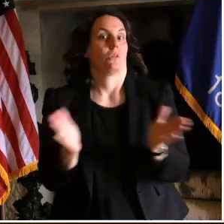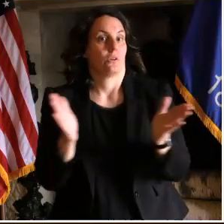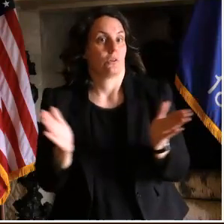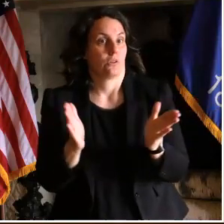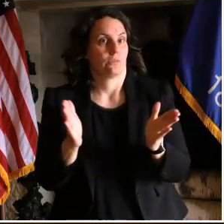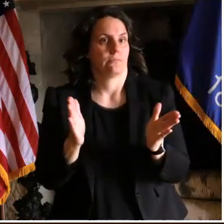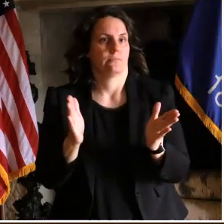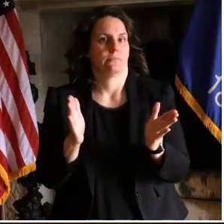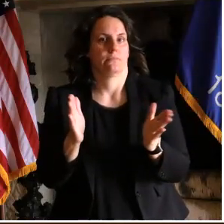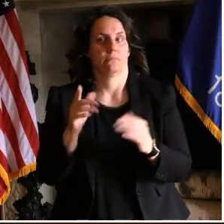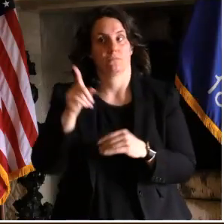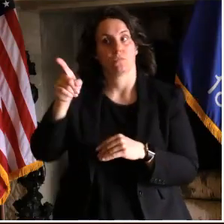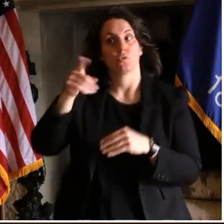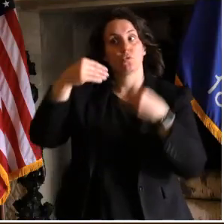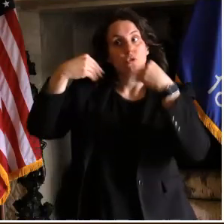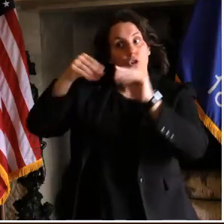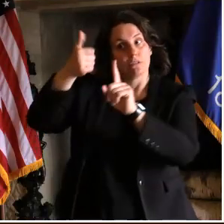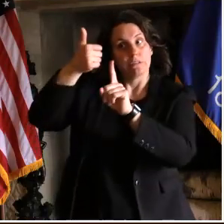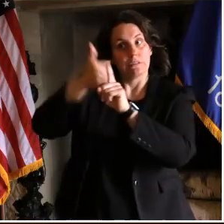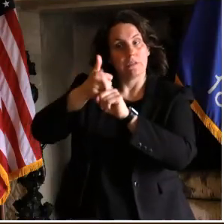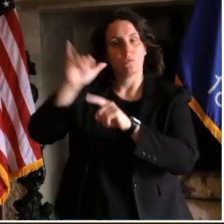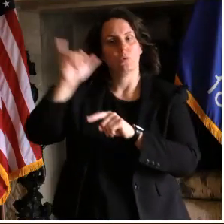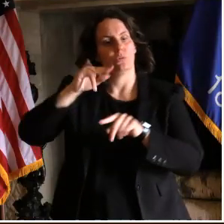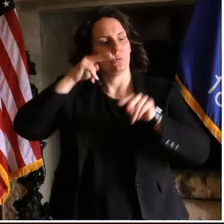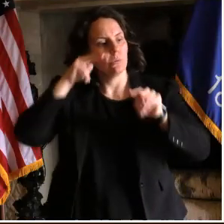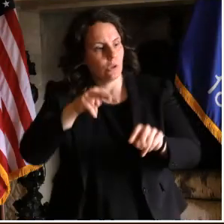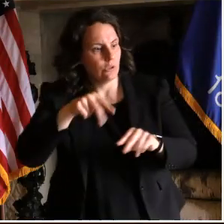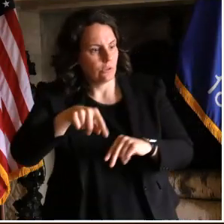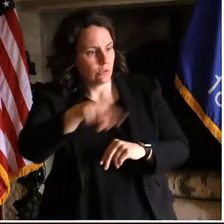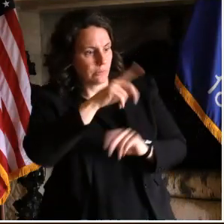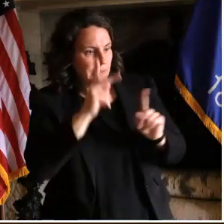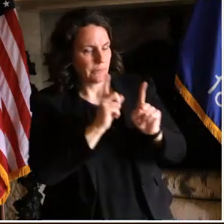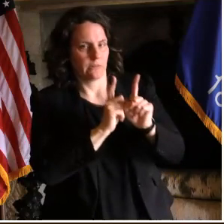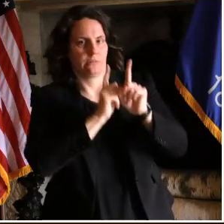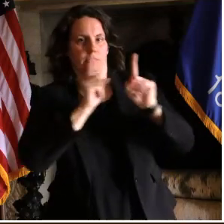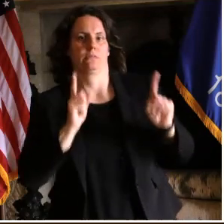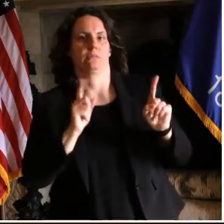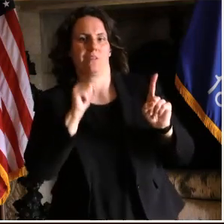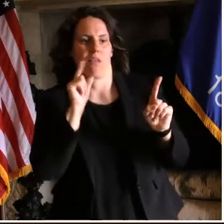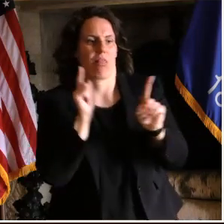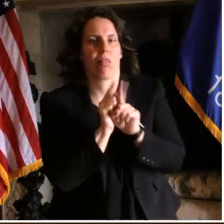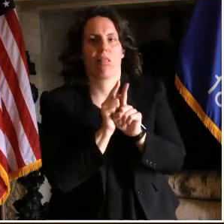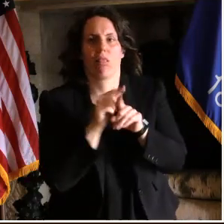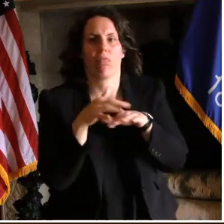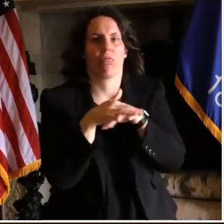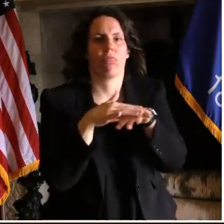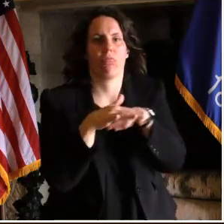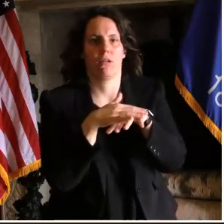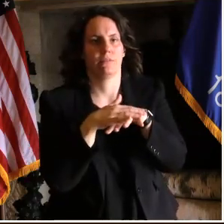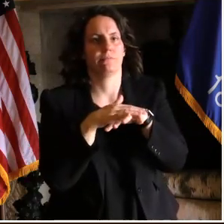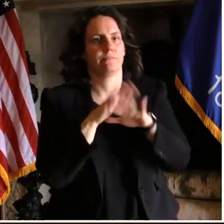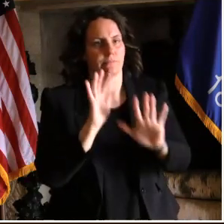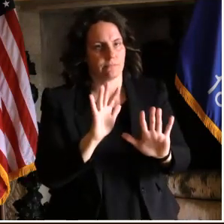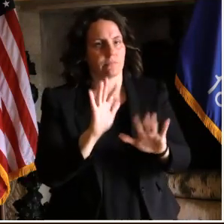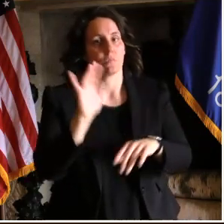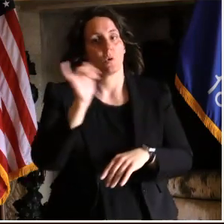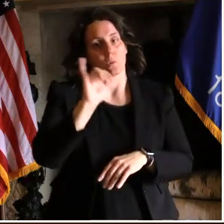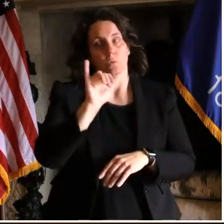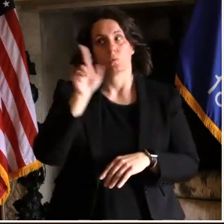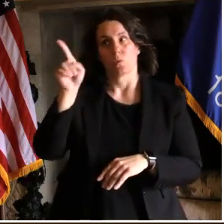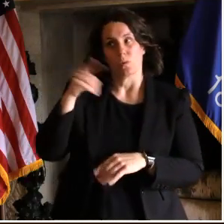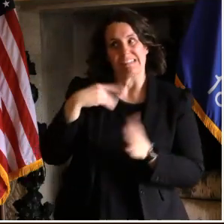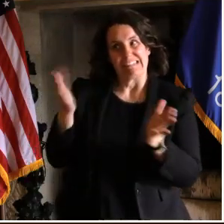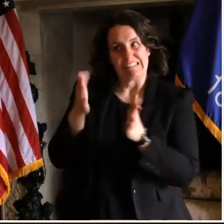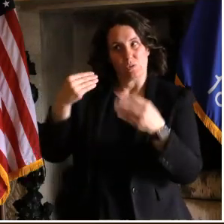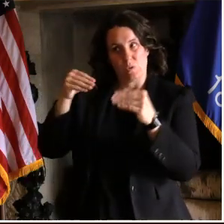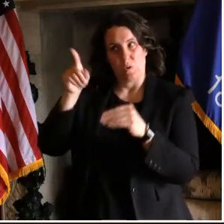that happen, where they're being helpful, giving some people some sanitizer on the way in and the way out, and making